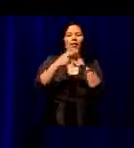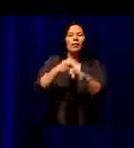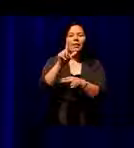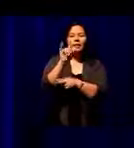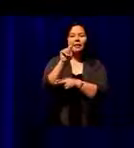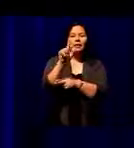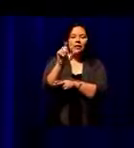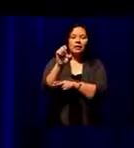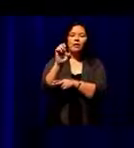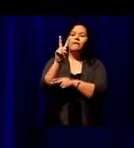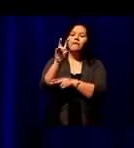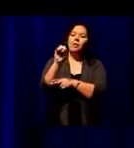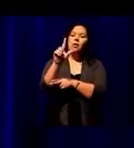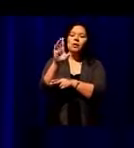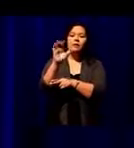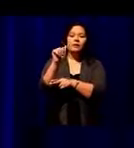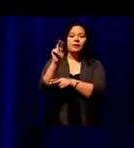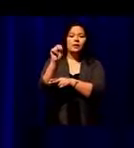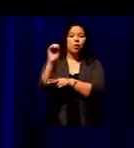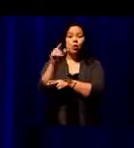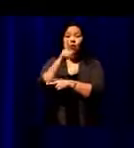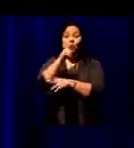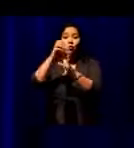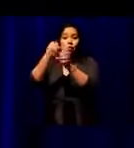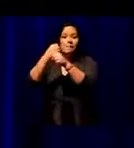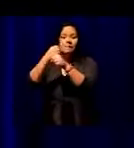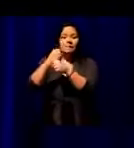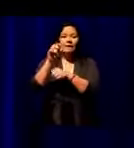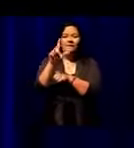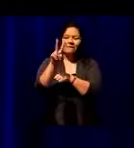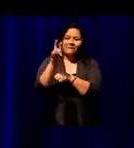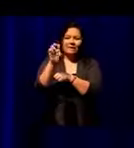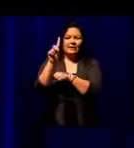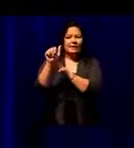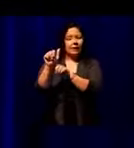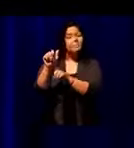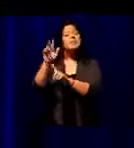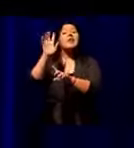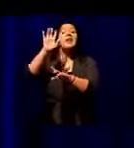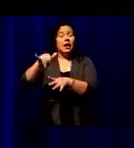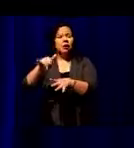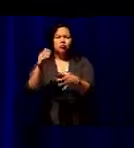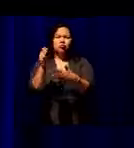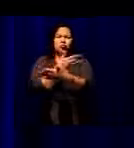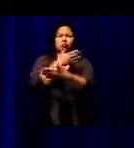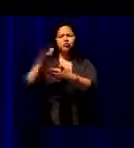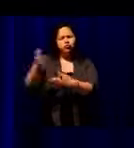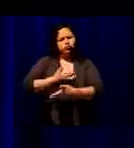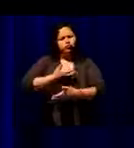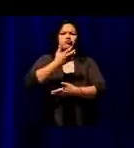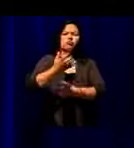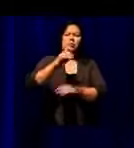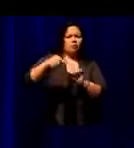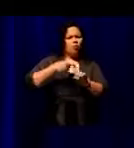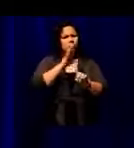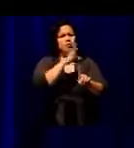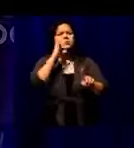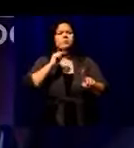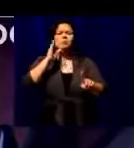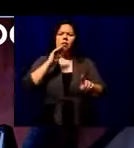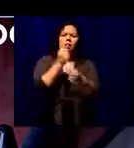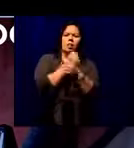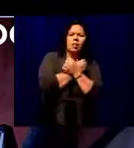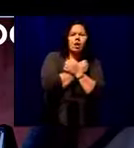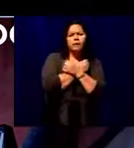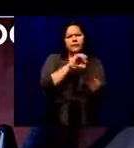by Veda Hille. This is a musical self-portrait ruminating on love, death, and